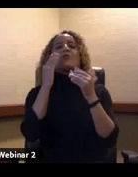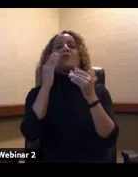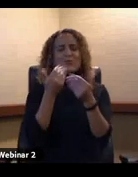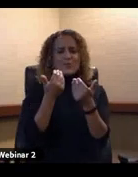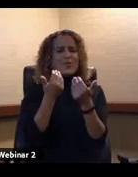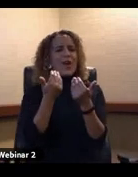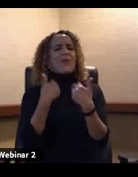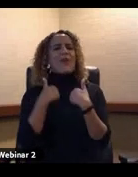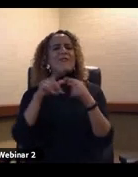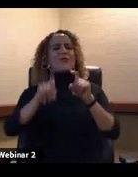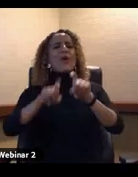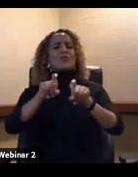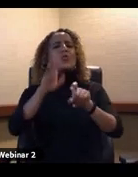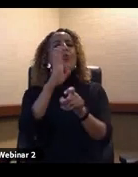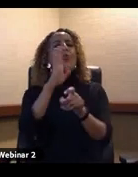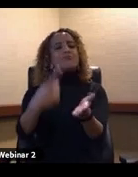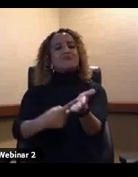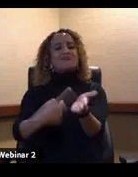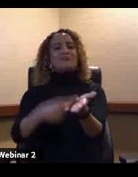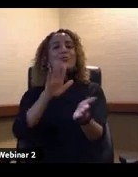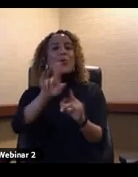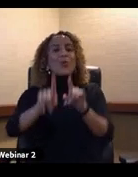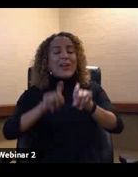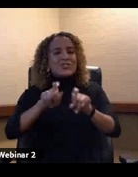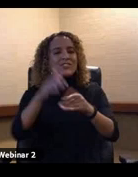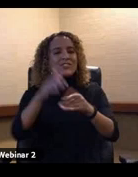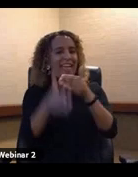track, so please know we'll get to them at the end in order.